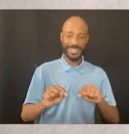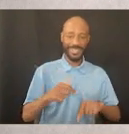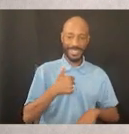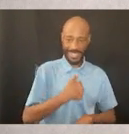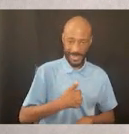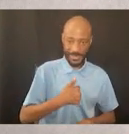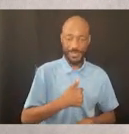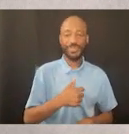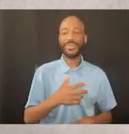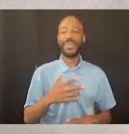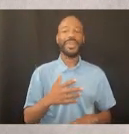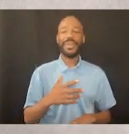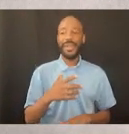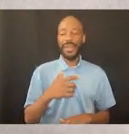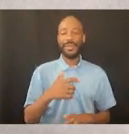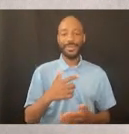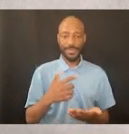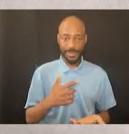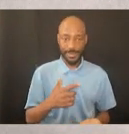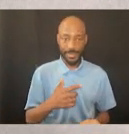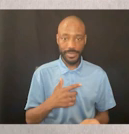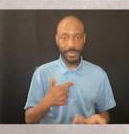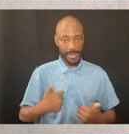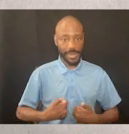life after and with chronic pain.